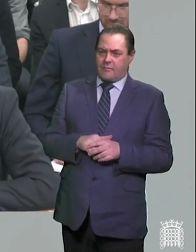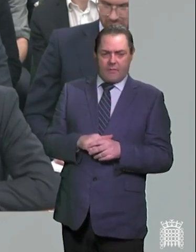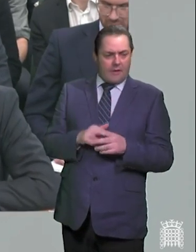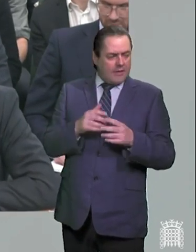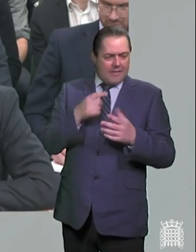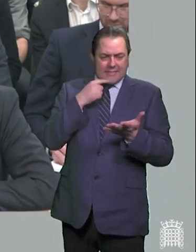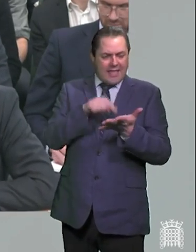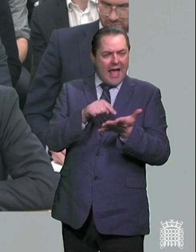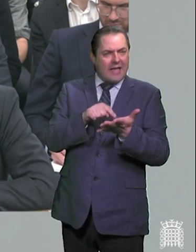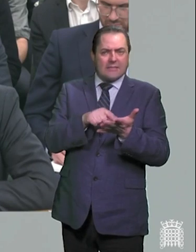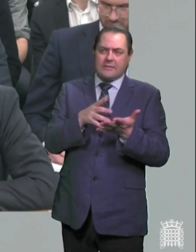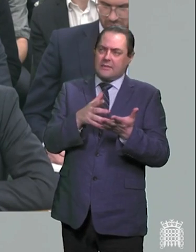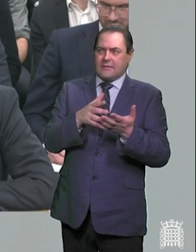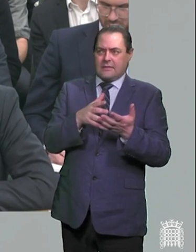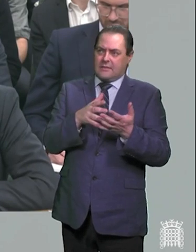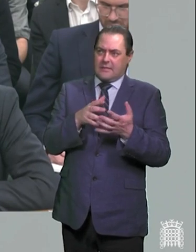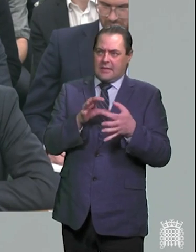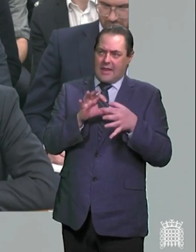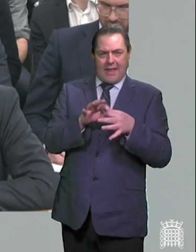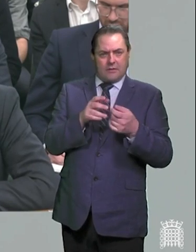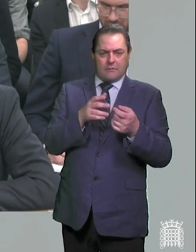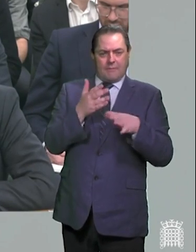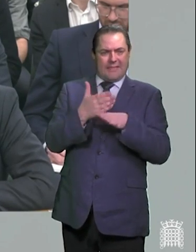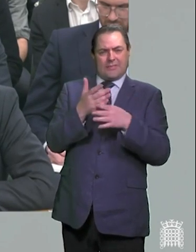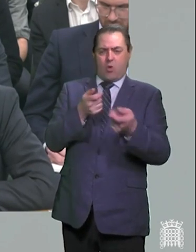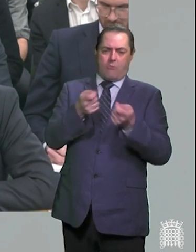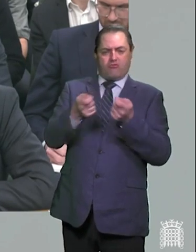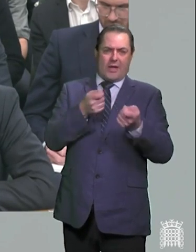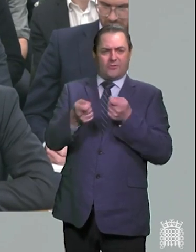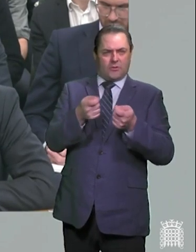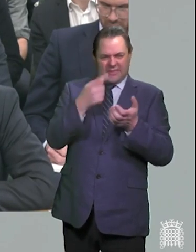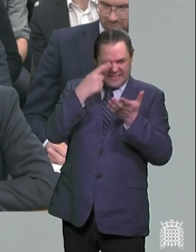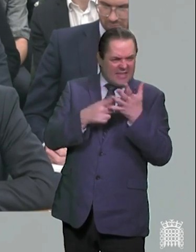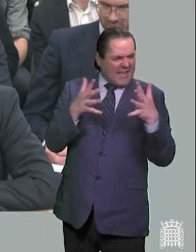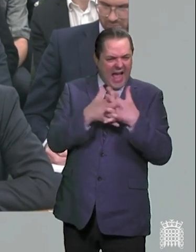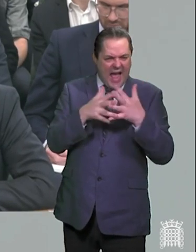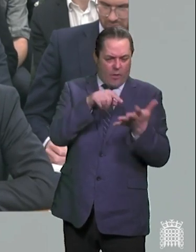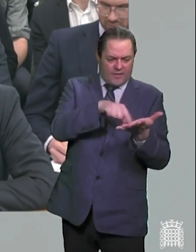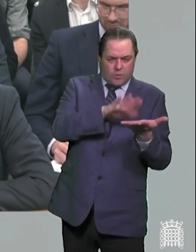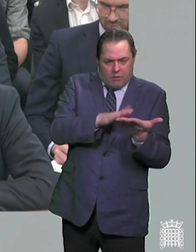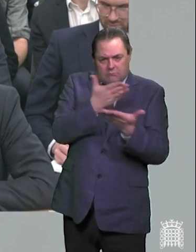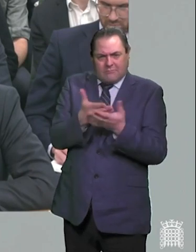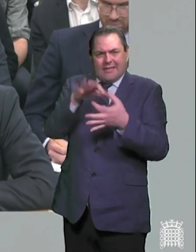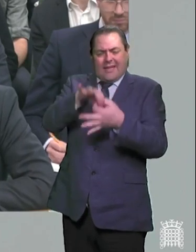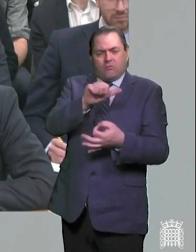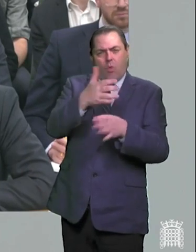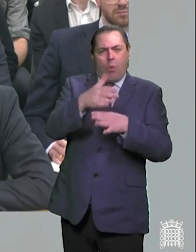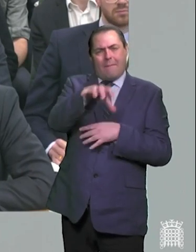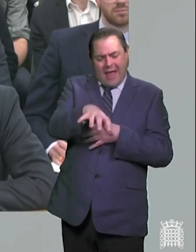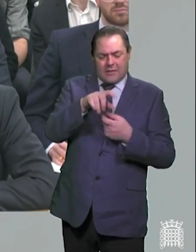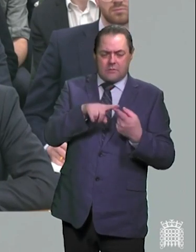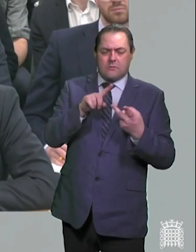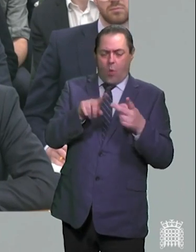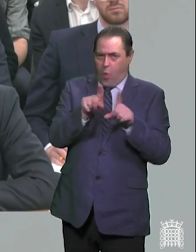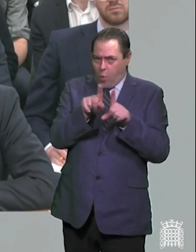within the practical framework of the operation or the business to decide how you're going to implement the guidance. The measures that you